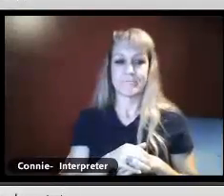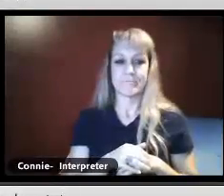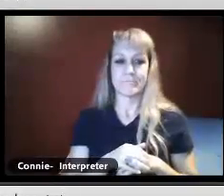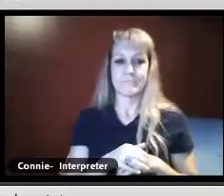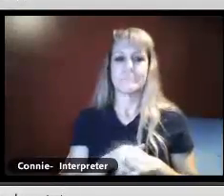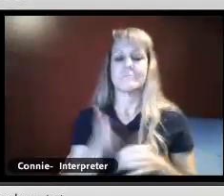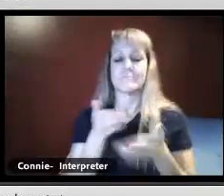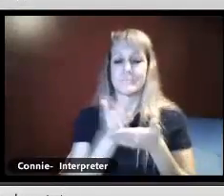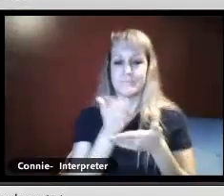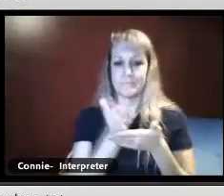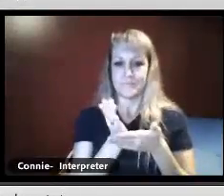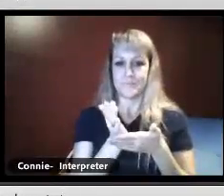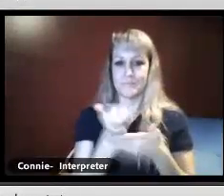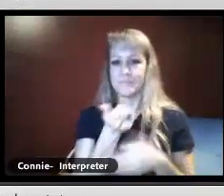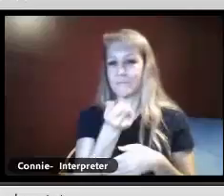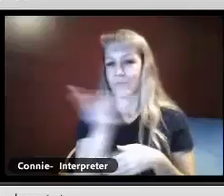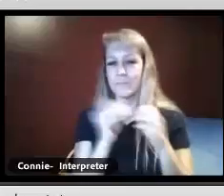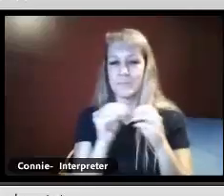All right, I have a few more